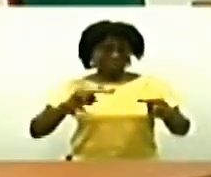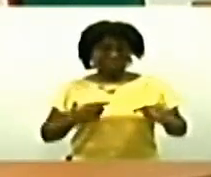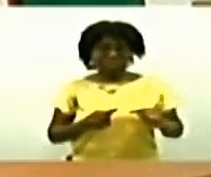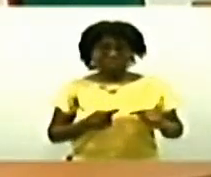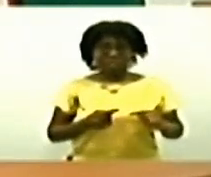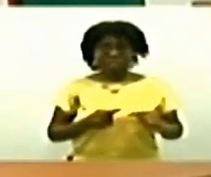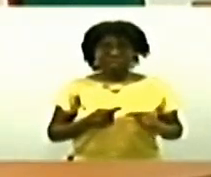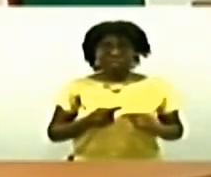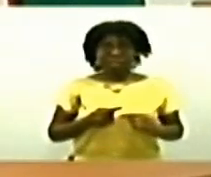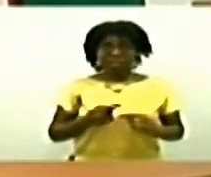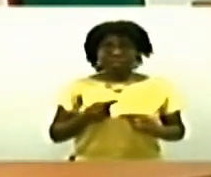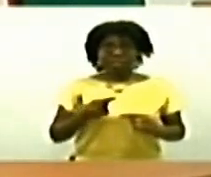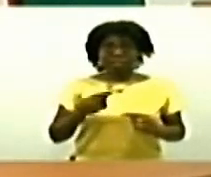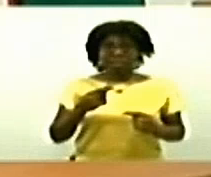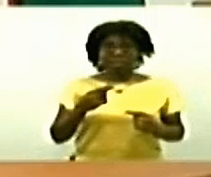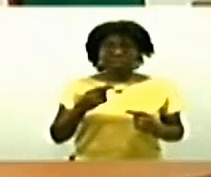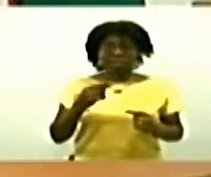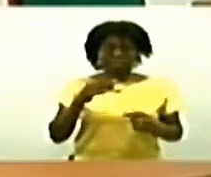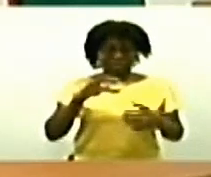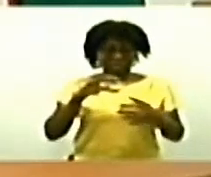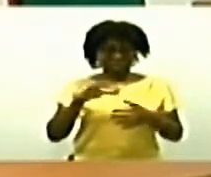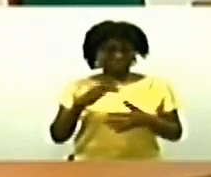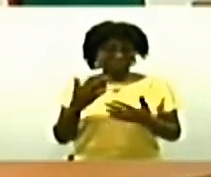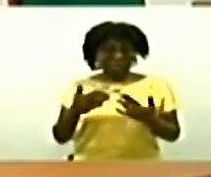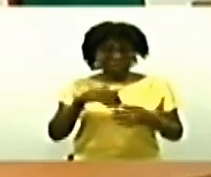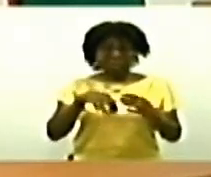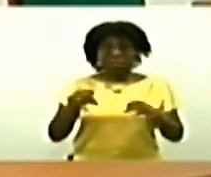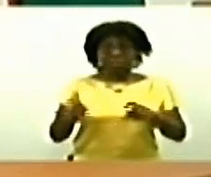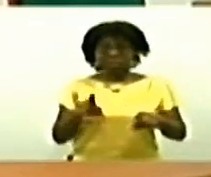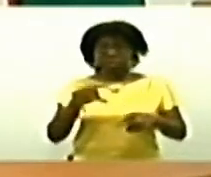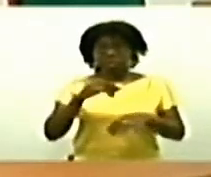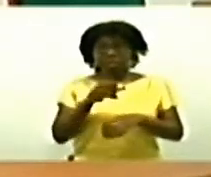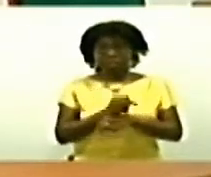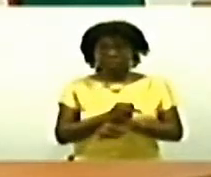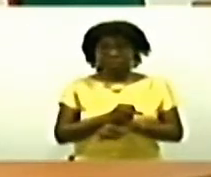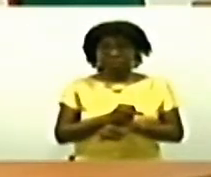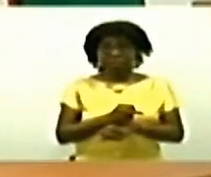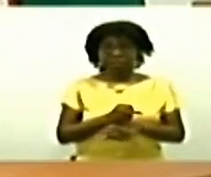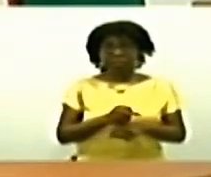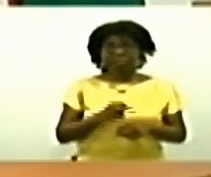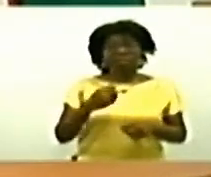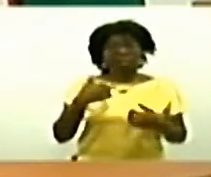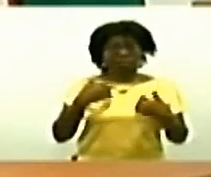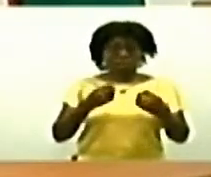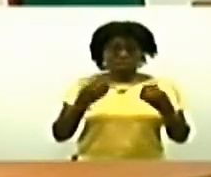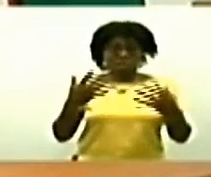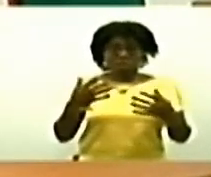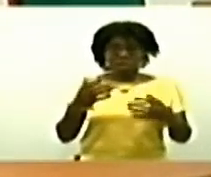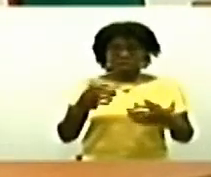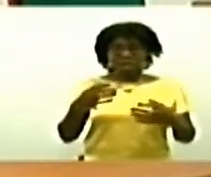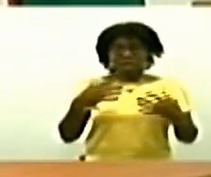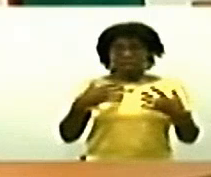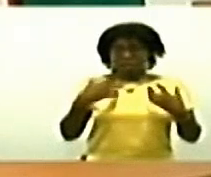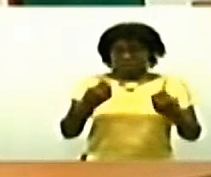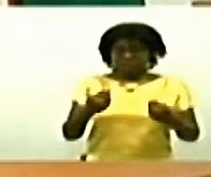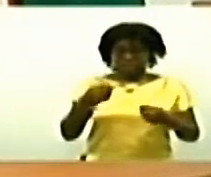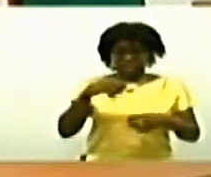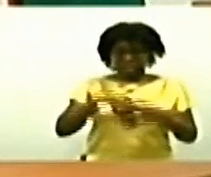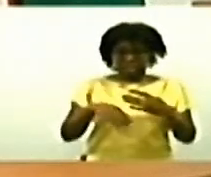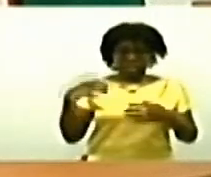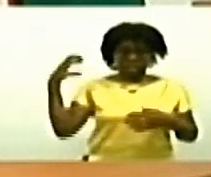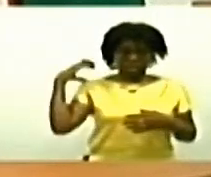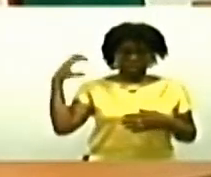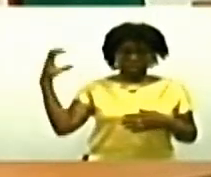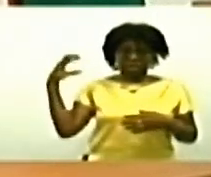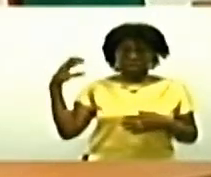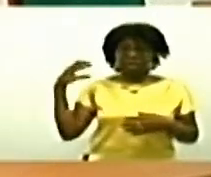the execution of their jobs. I have a lot of confidence in the Commissioner of Police. It is somebody I know.